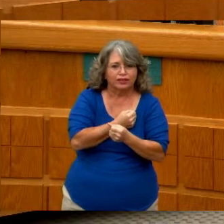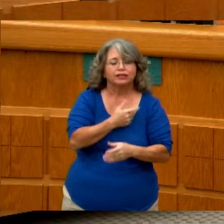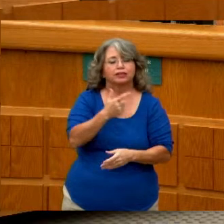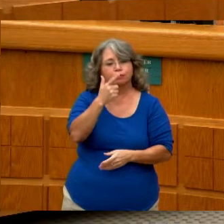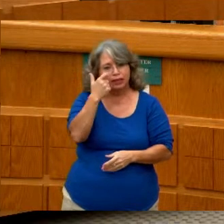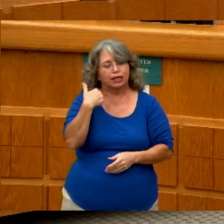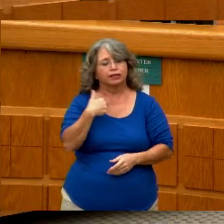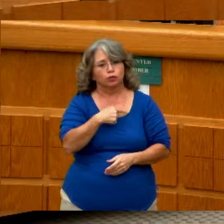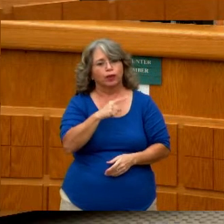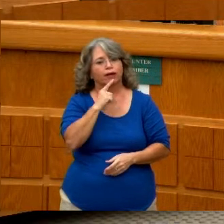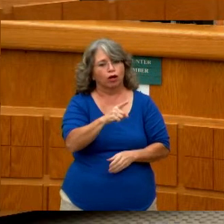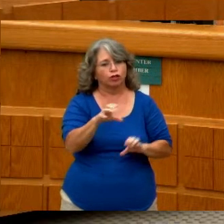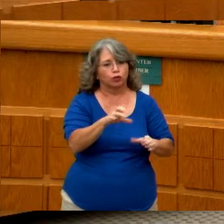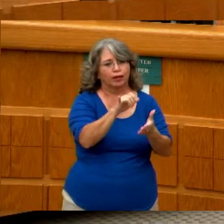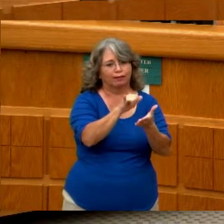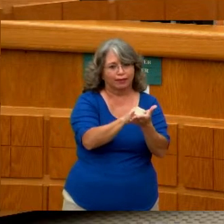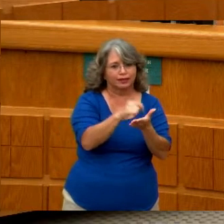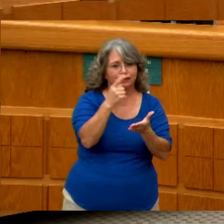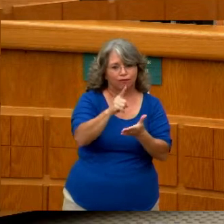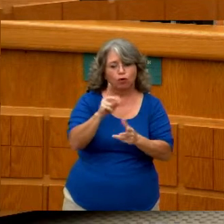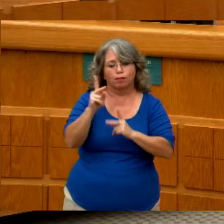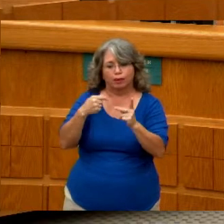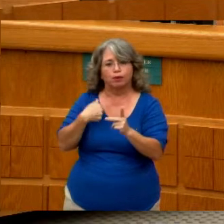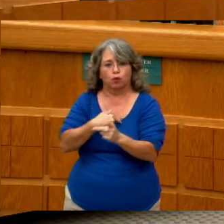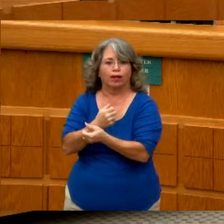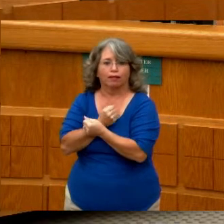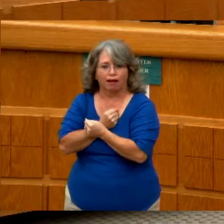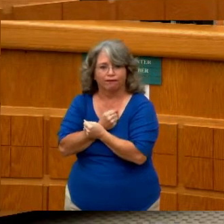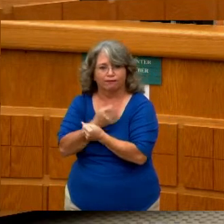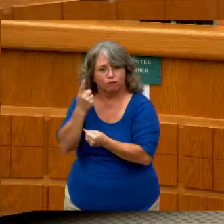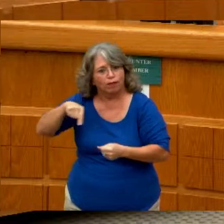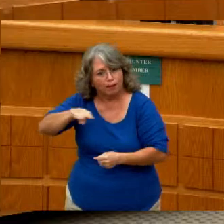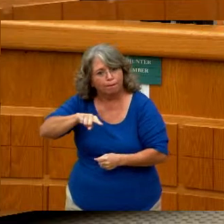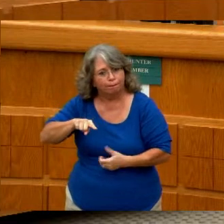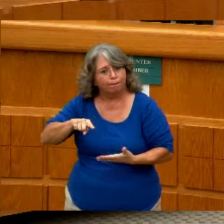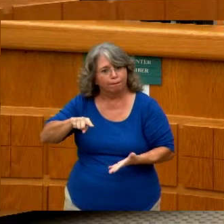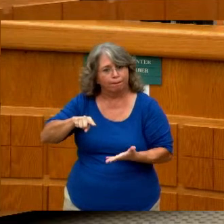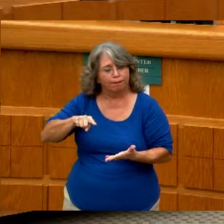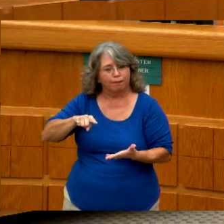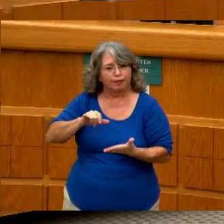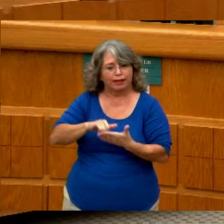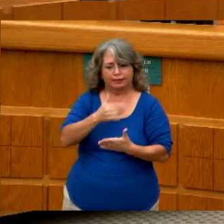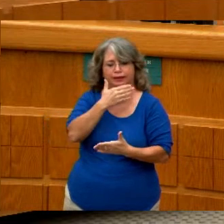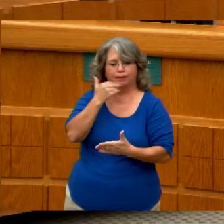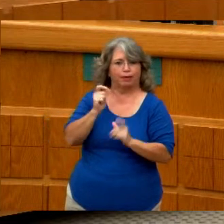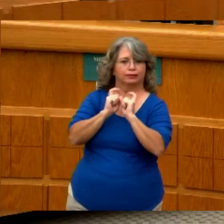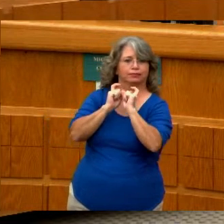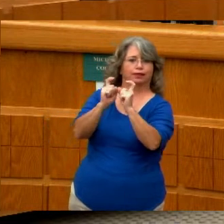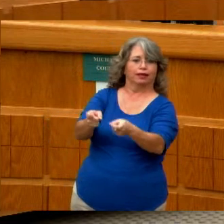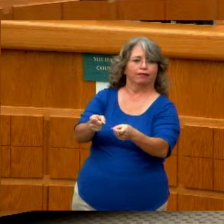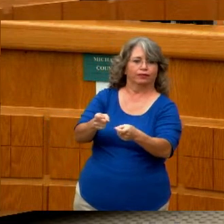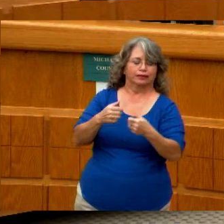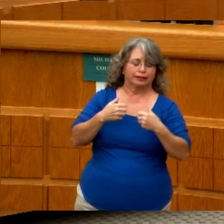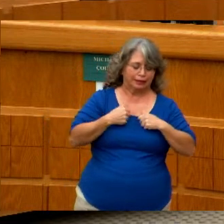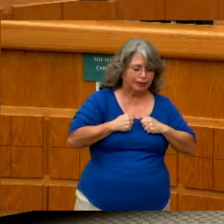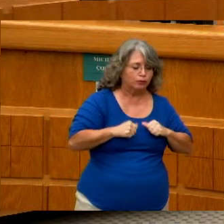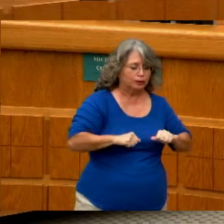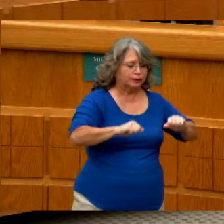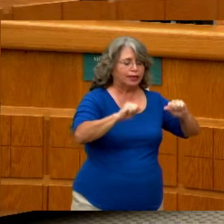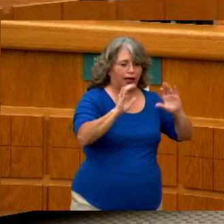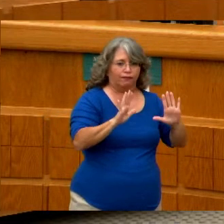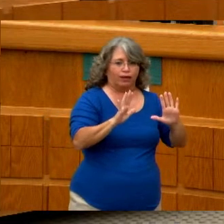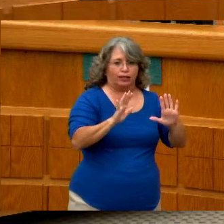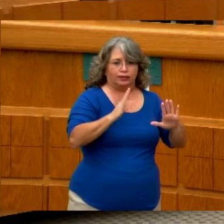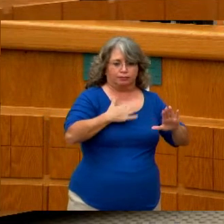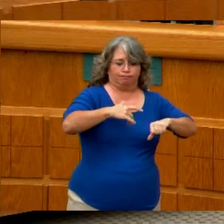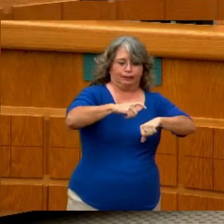that we love? It's because we're doing it for the people we love. And there's no greater giving than that